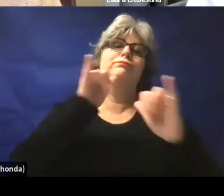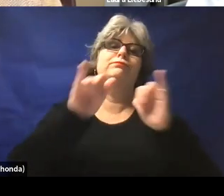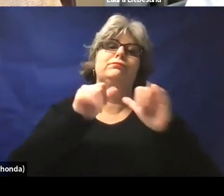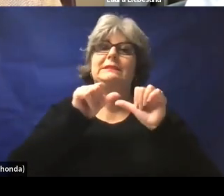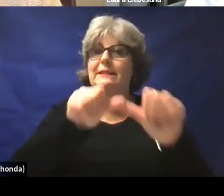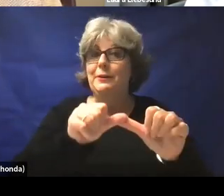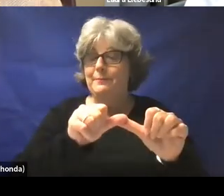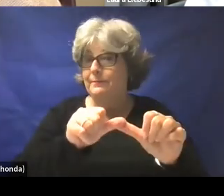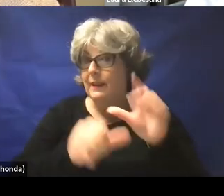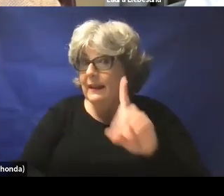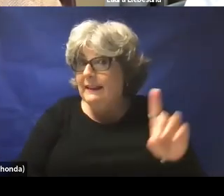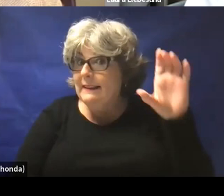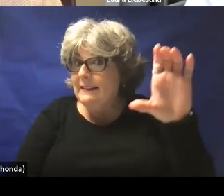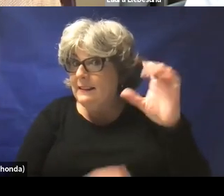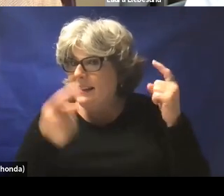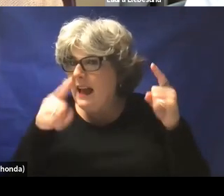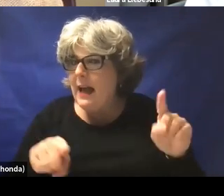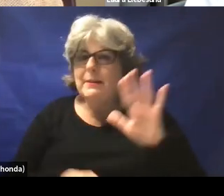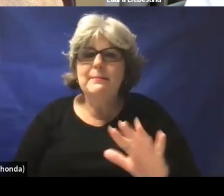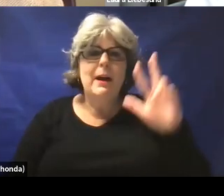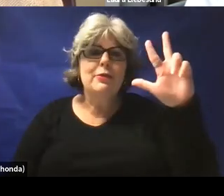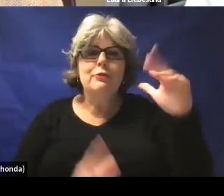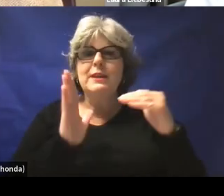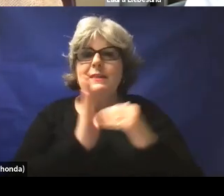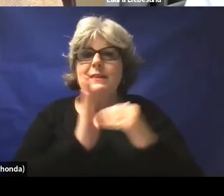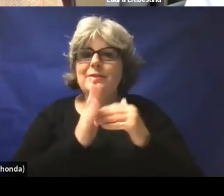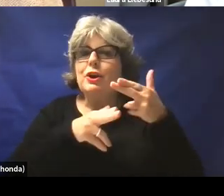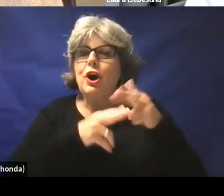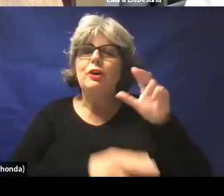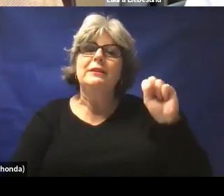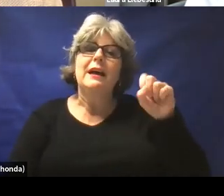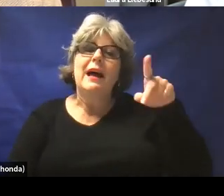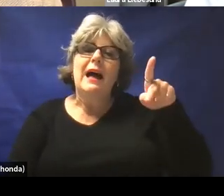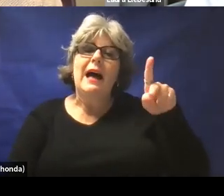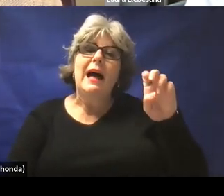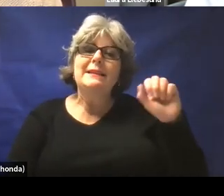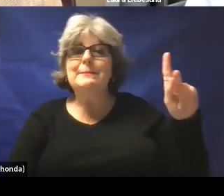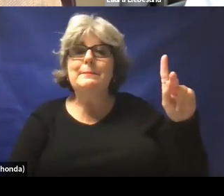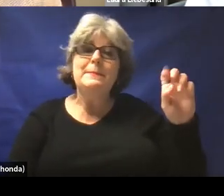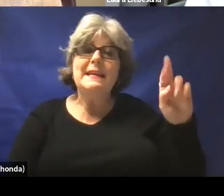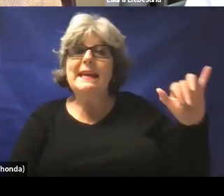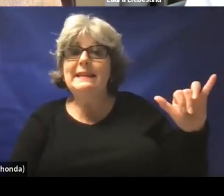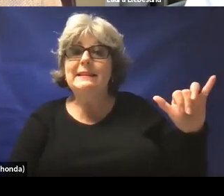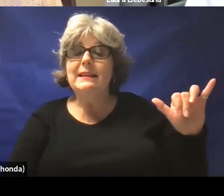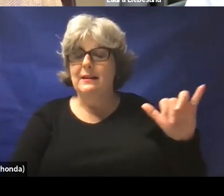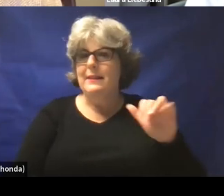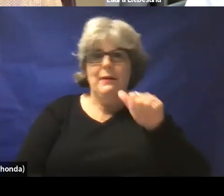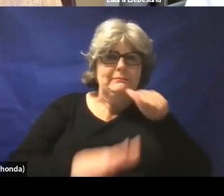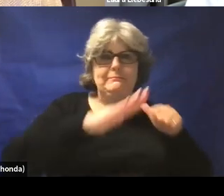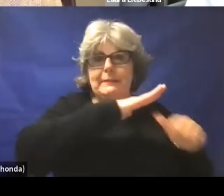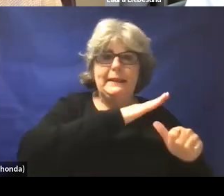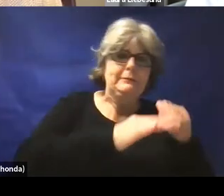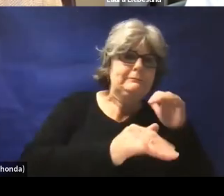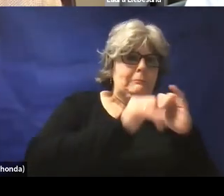in DC, during this time period, there were about 3,000 speakeasies. That's way more than the amount of legal bars that were in